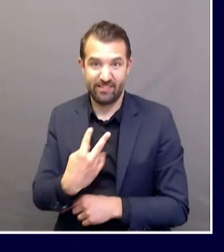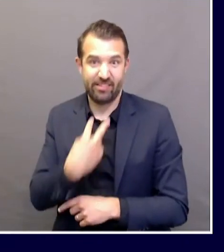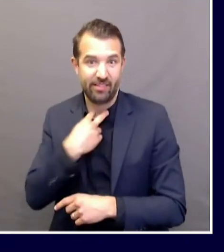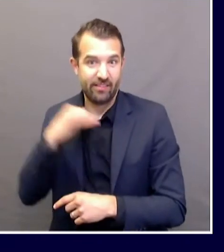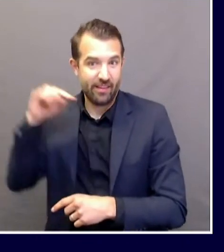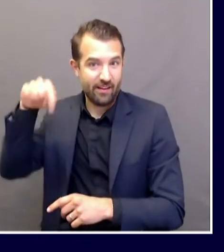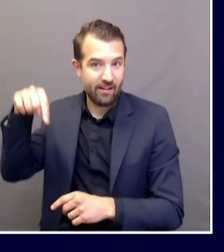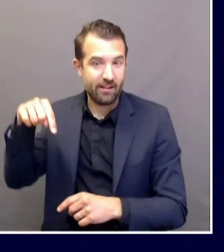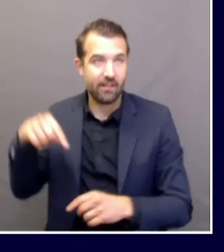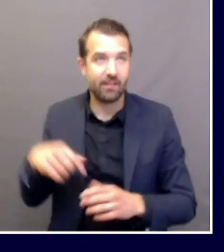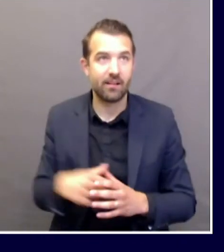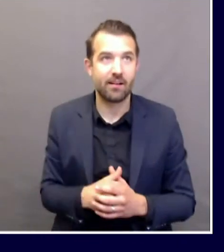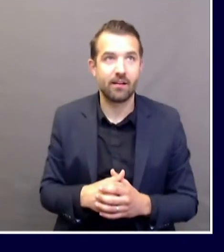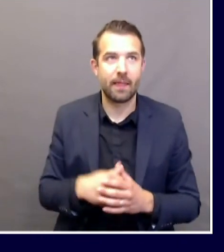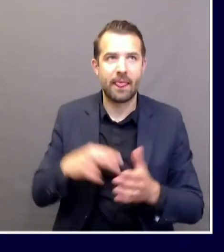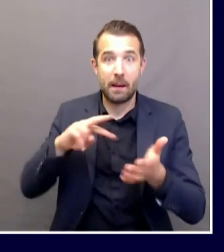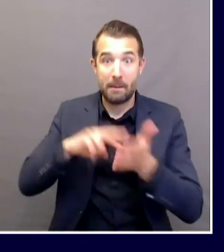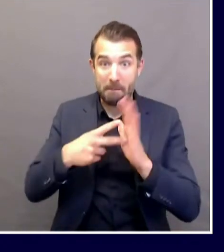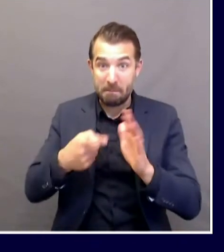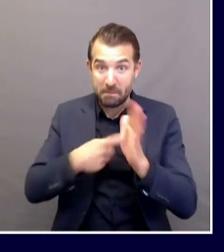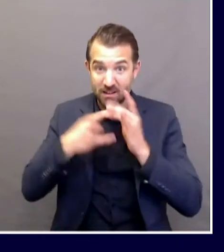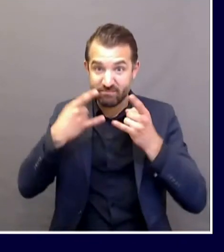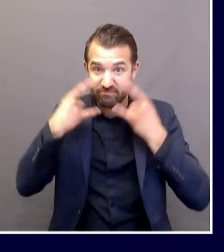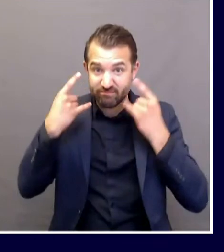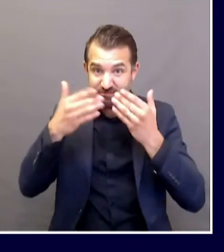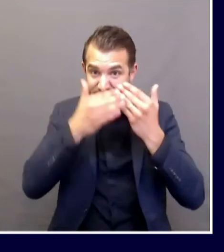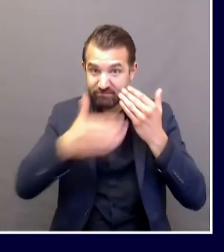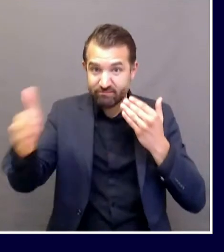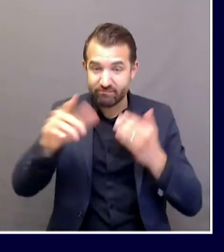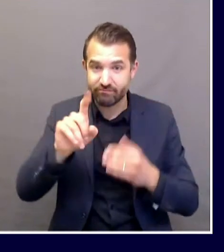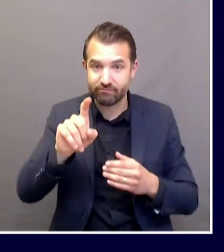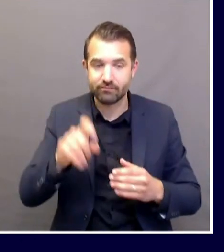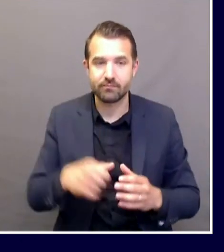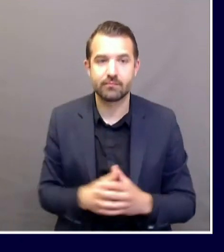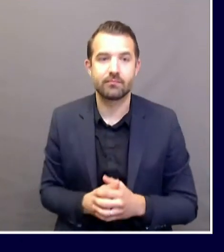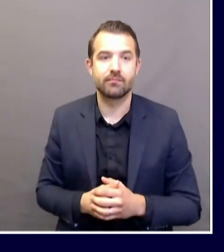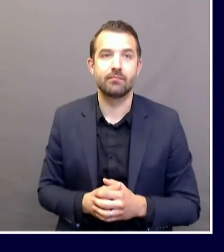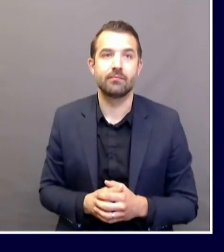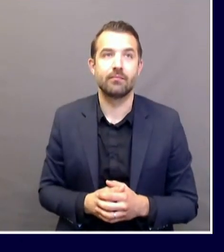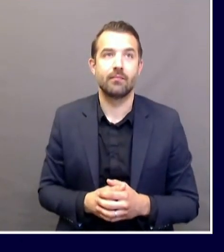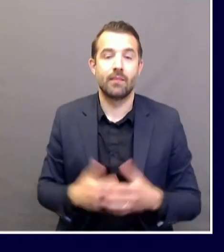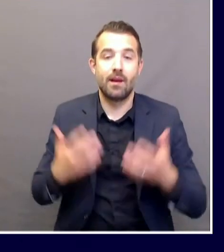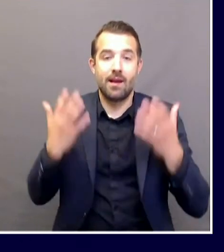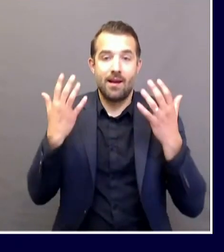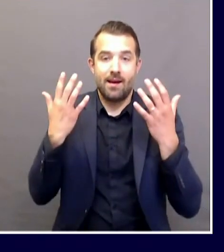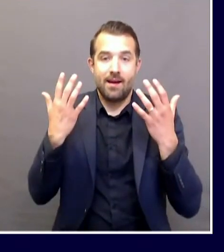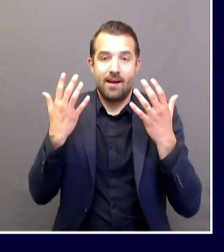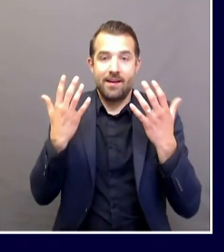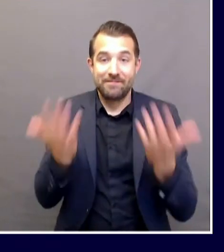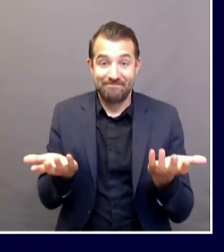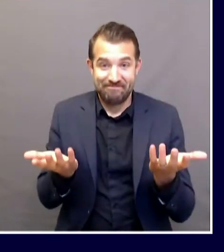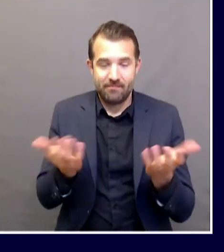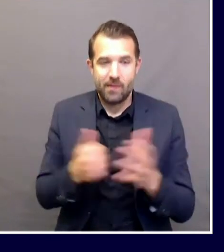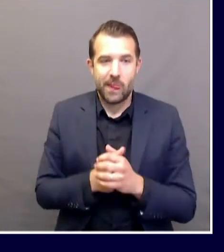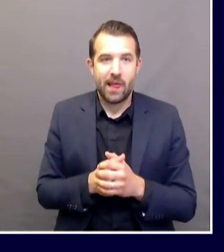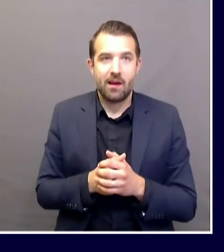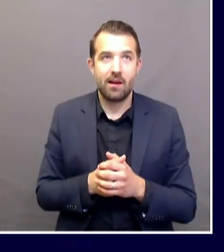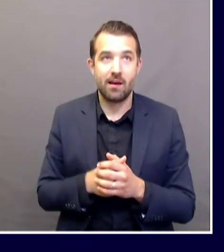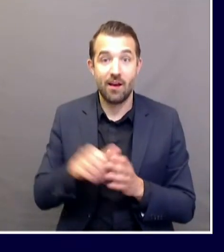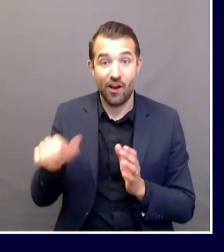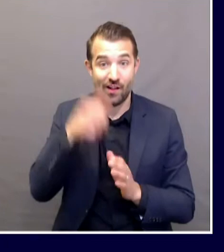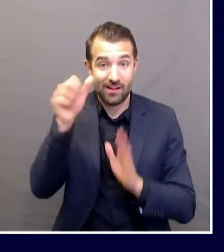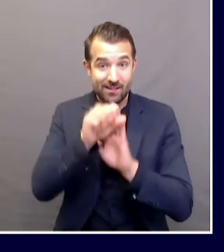their demand fall off a cliff, that to use the words of one of my counterparts in another state, we have not seen that in